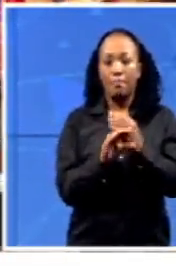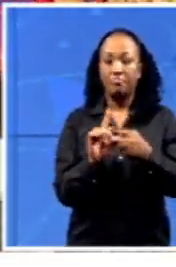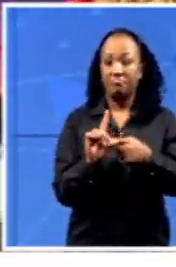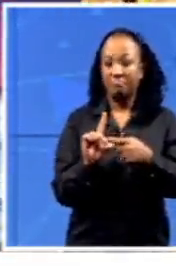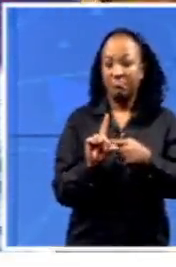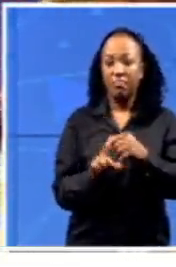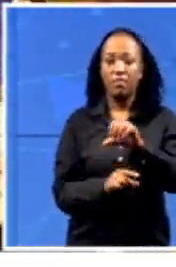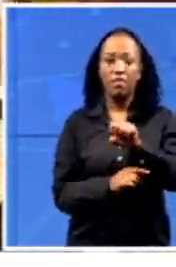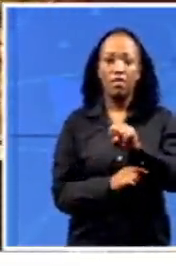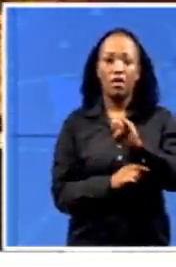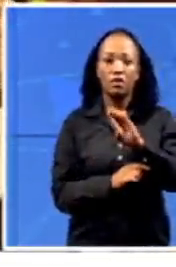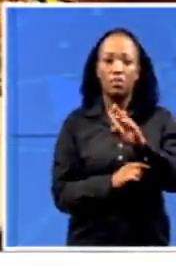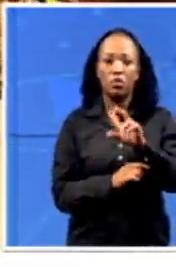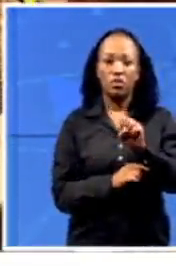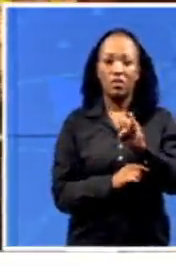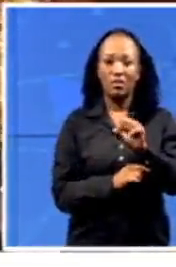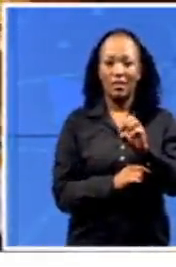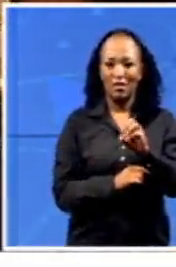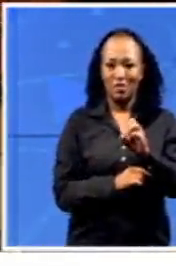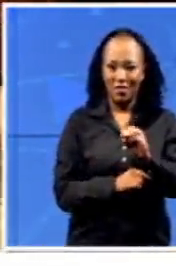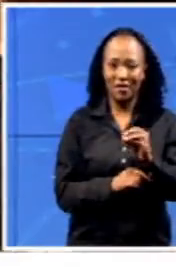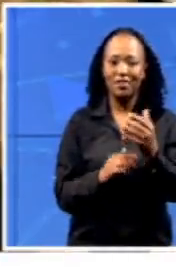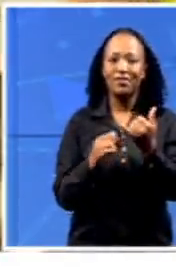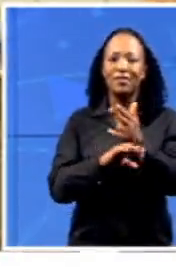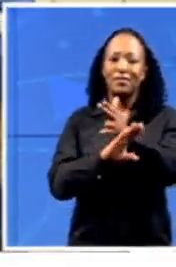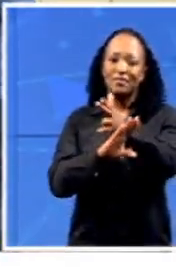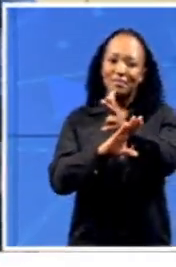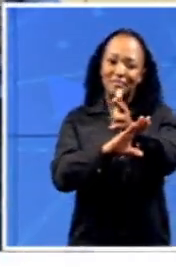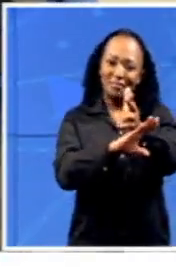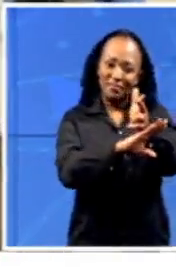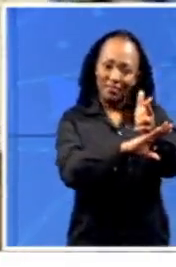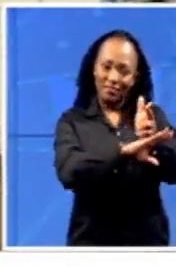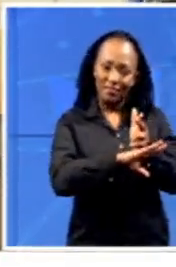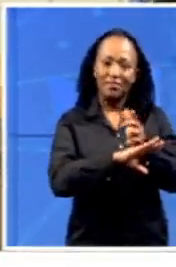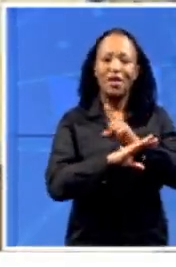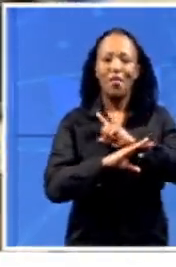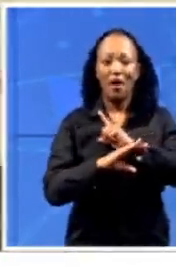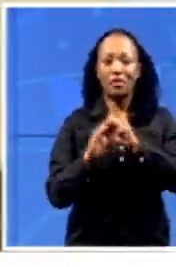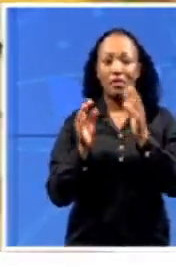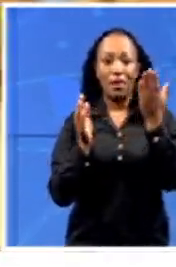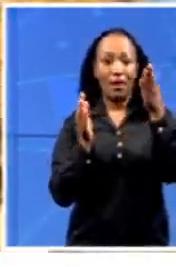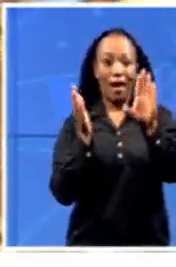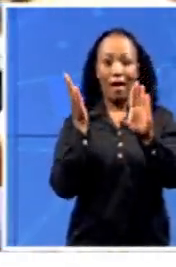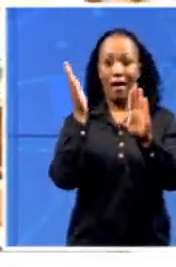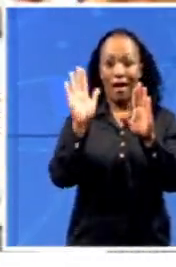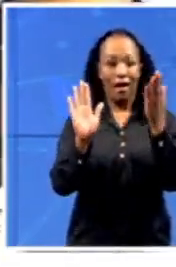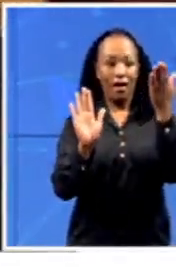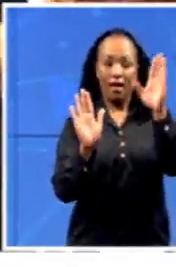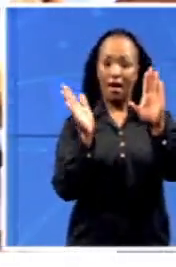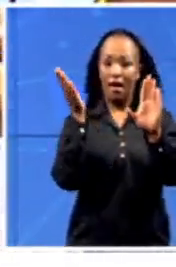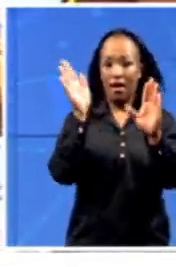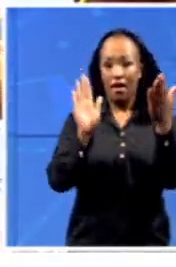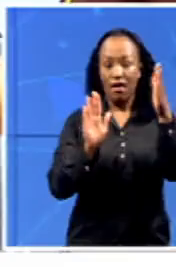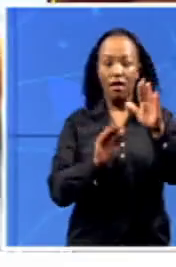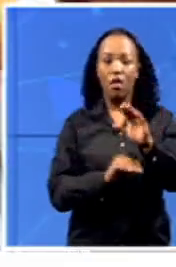Sibusiso Matebula, as we are showing you a number of exhibitions that are taking place here. More